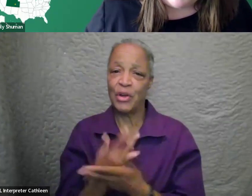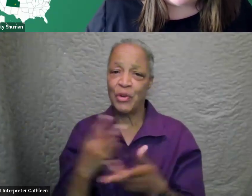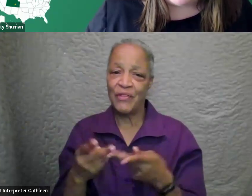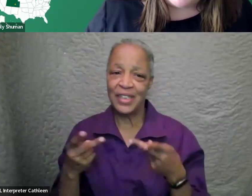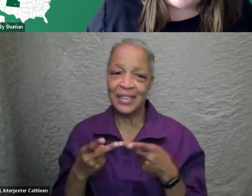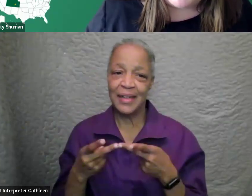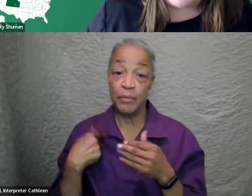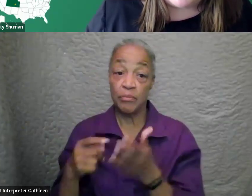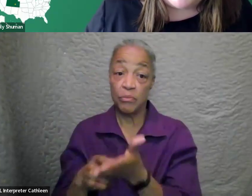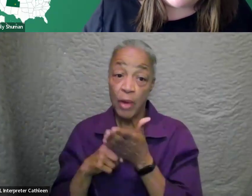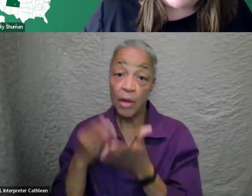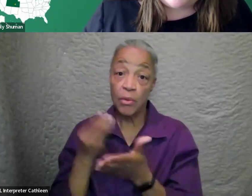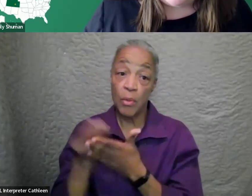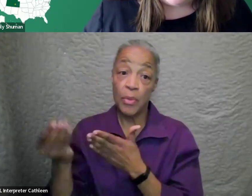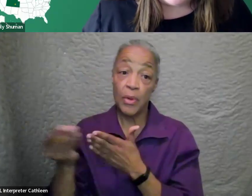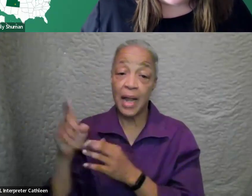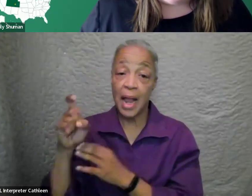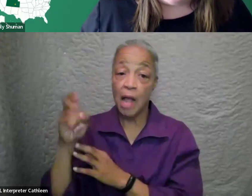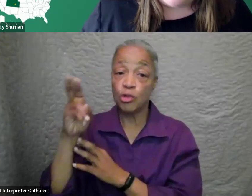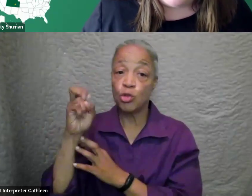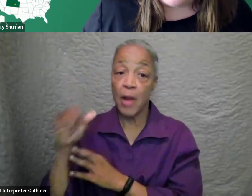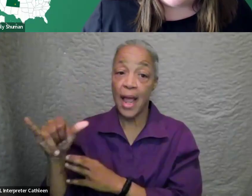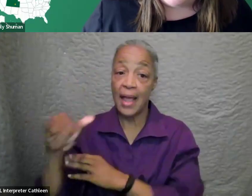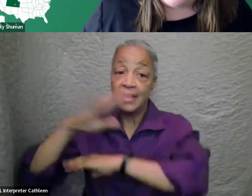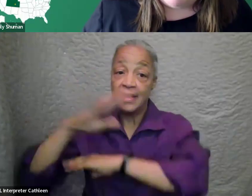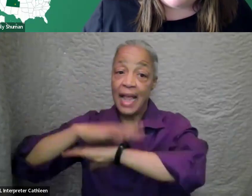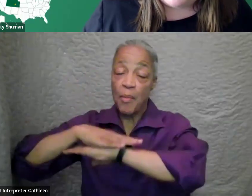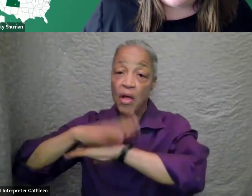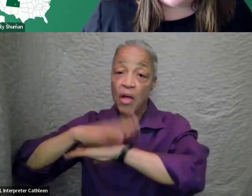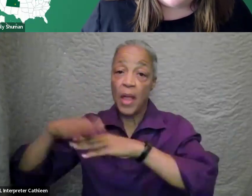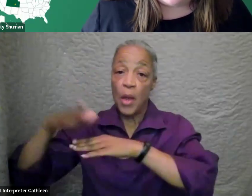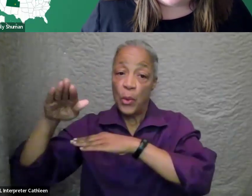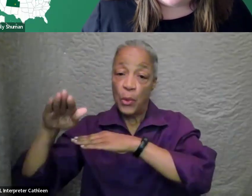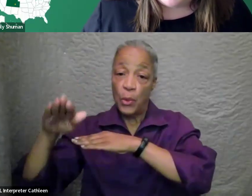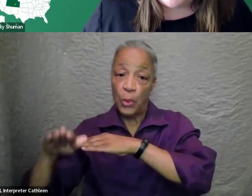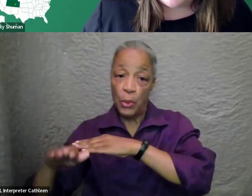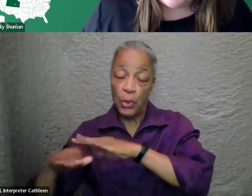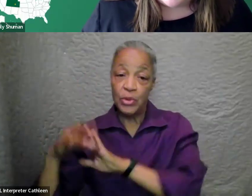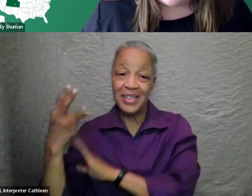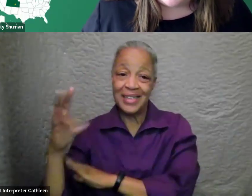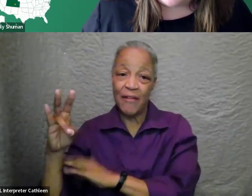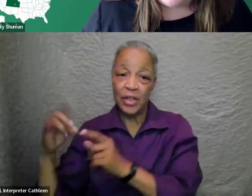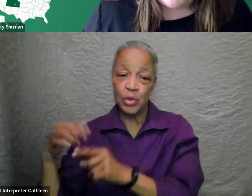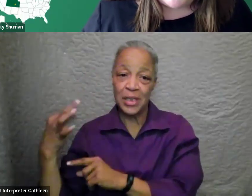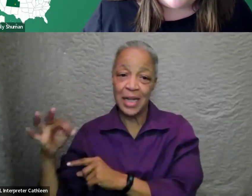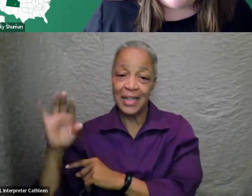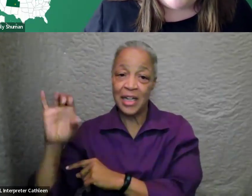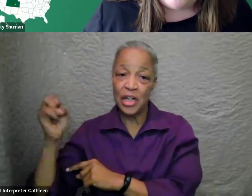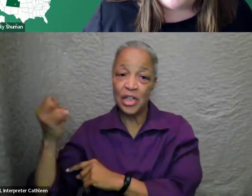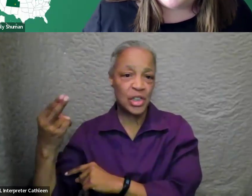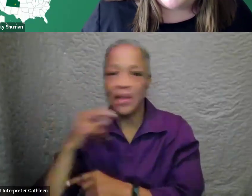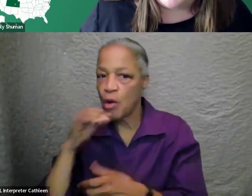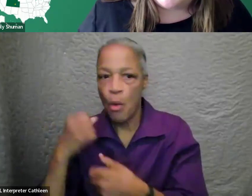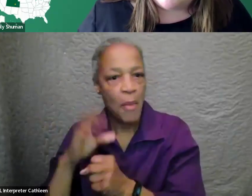are required to purchase an x-ray table that lowers to 17 to 19 inches. They don't make